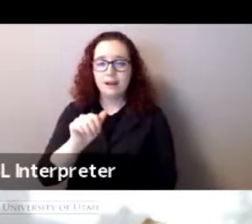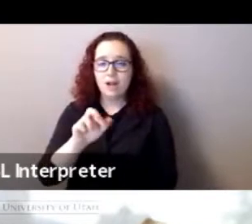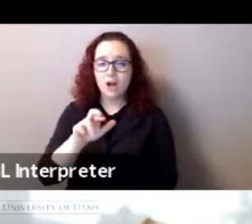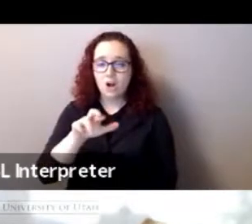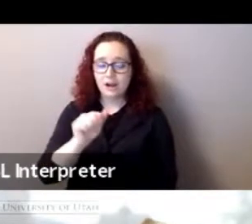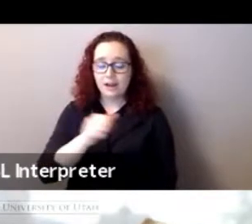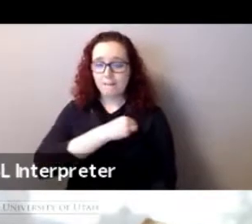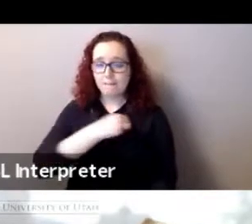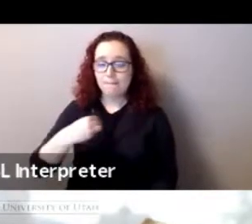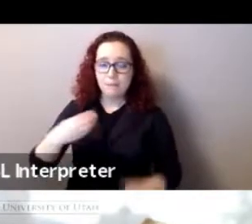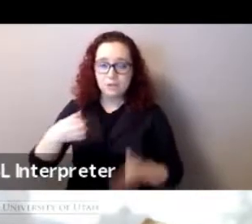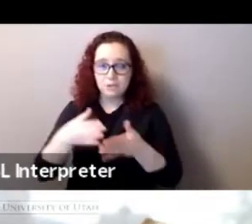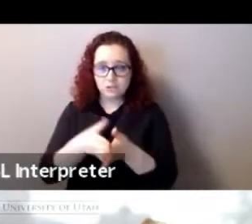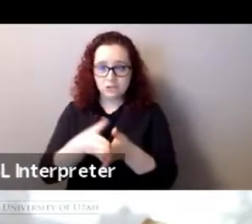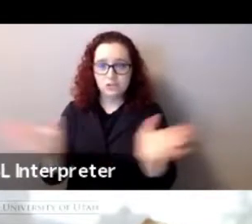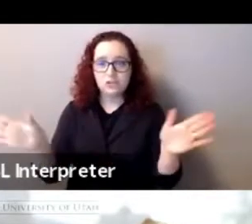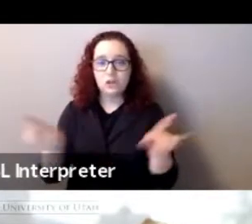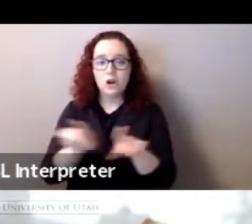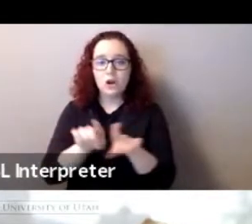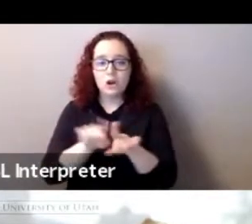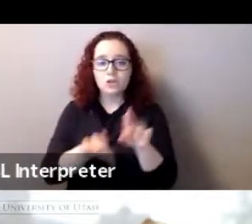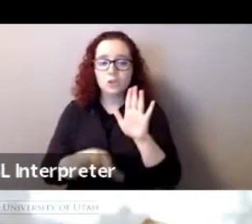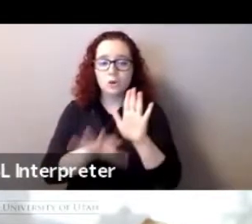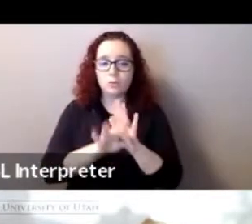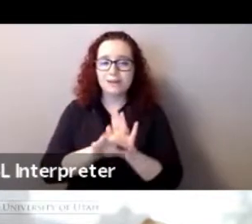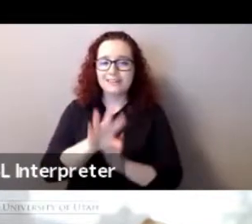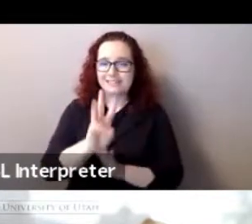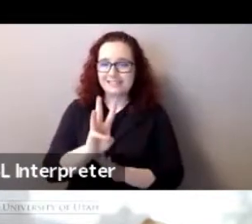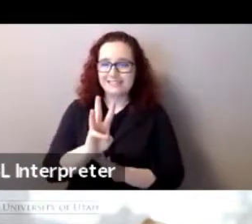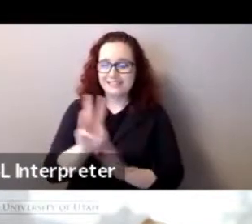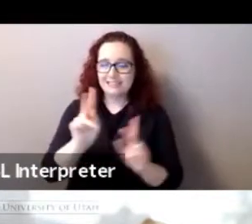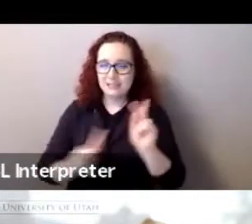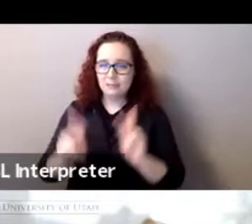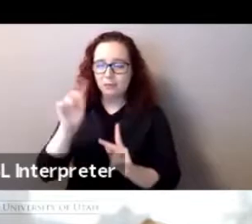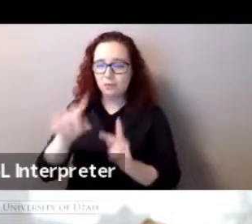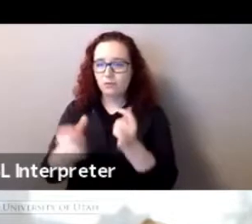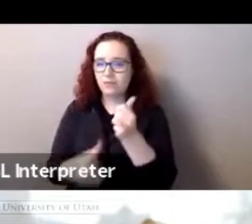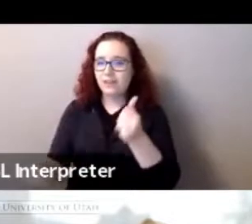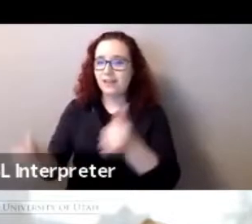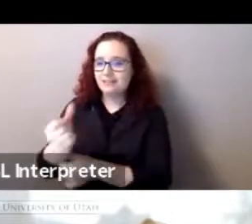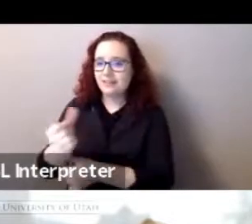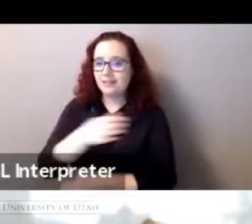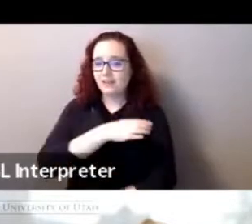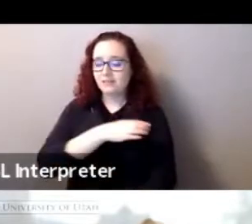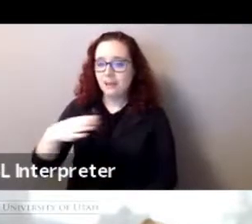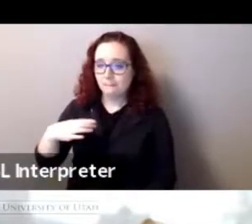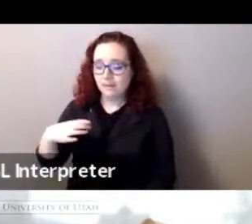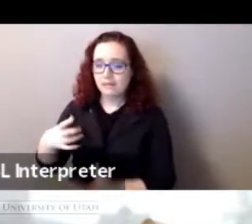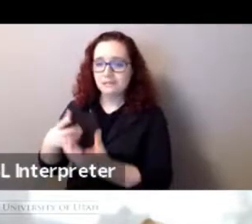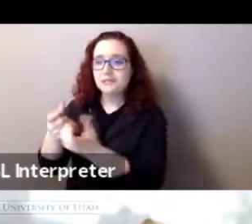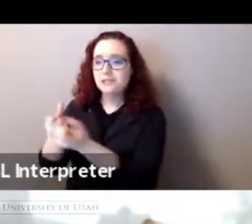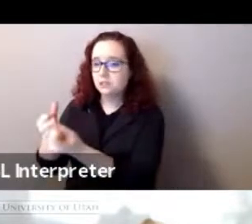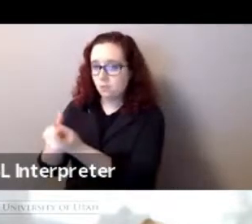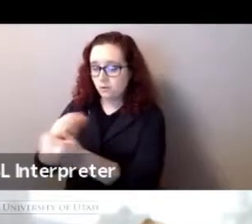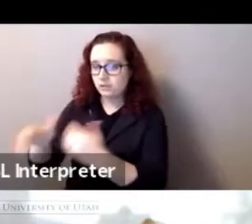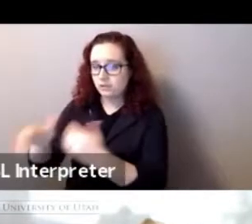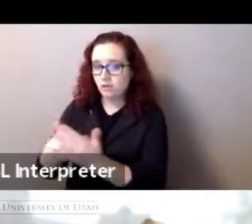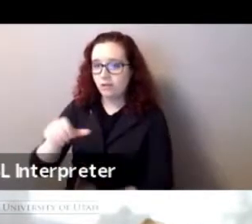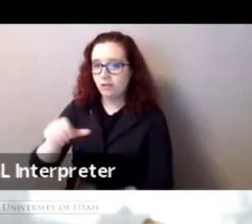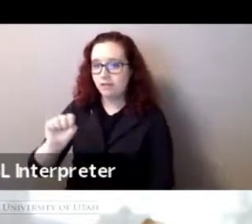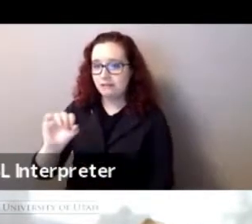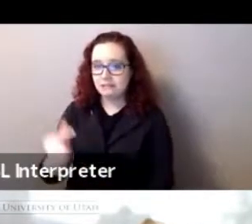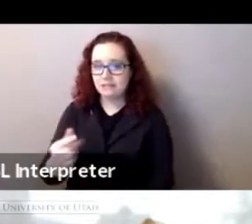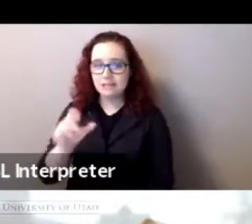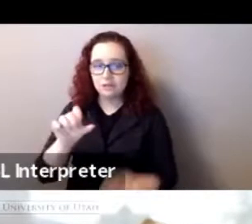widely also elect 6 members to the SIG Executive Committee, which operates in support of the SIGs. And on this slide, you see the